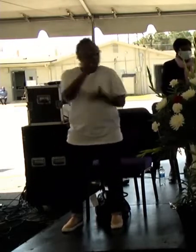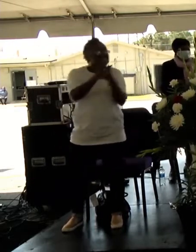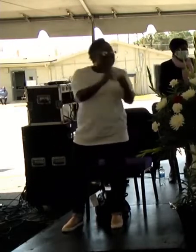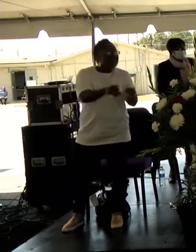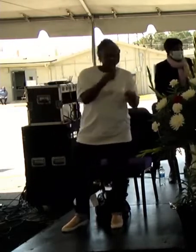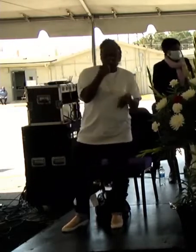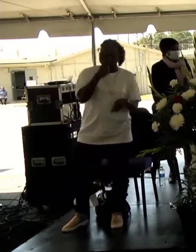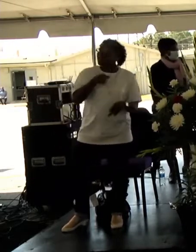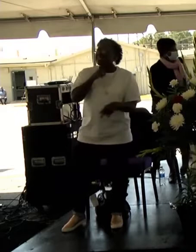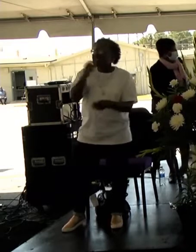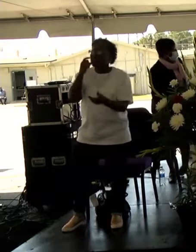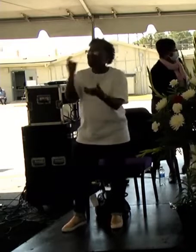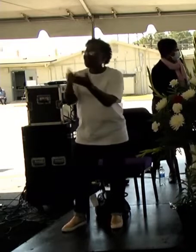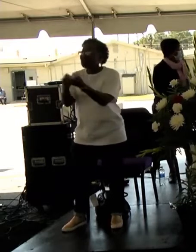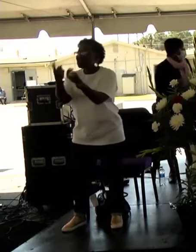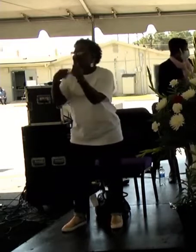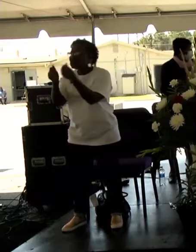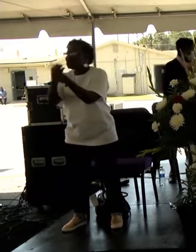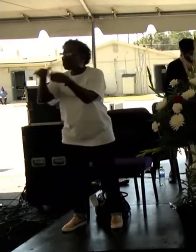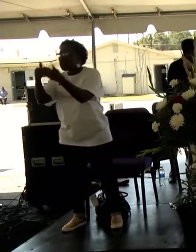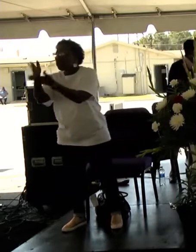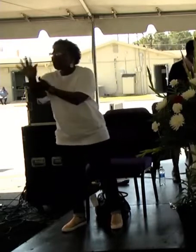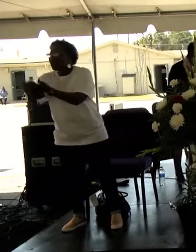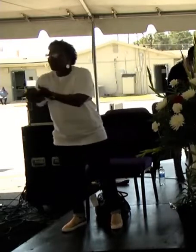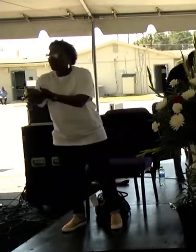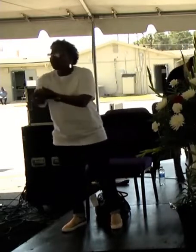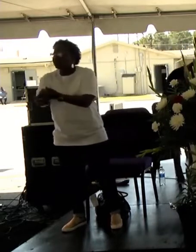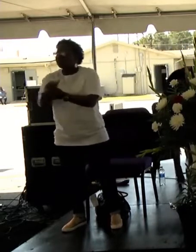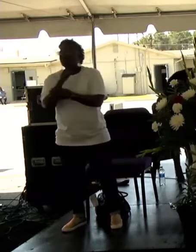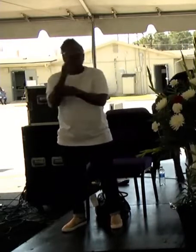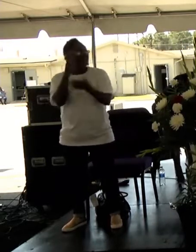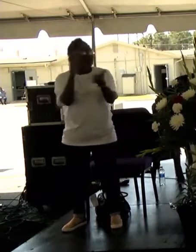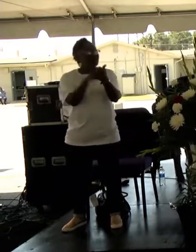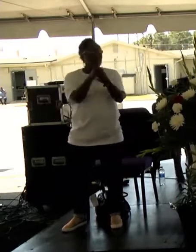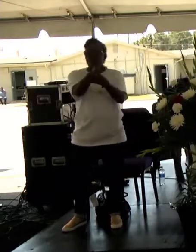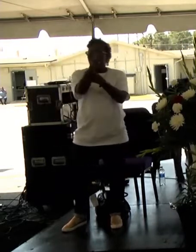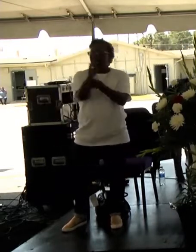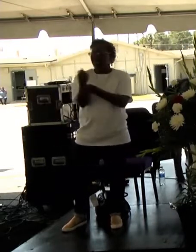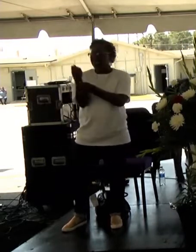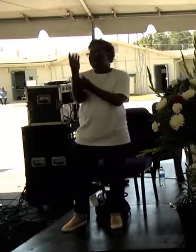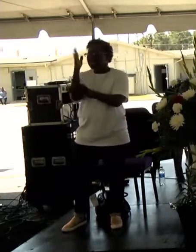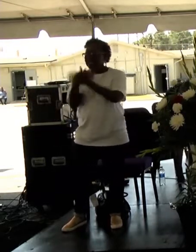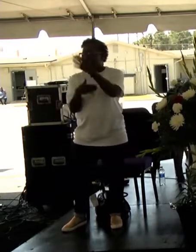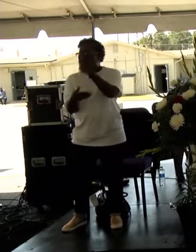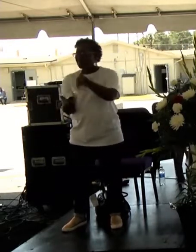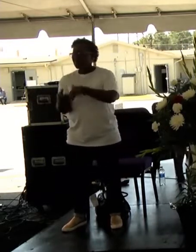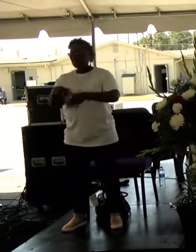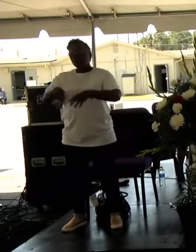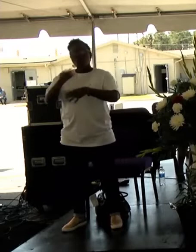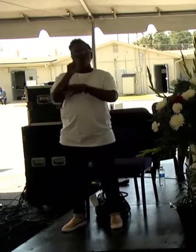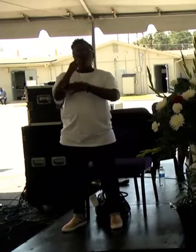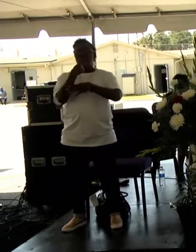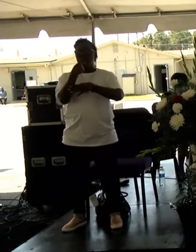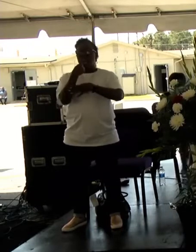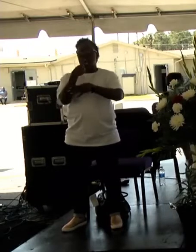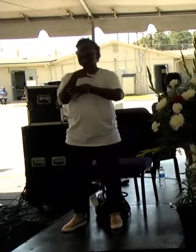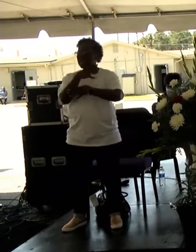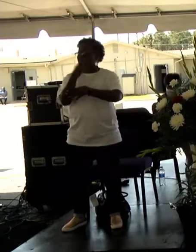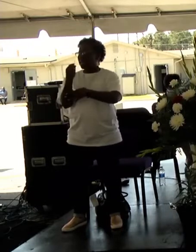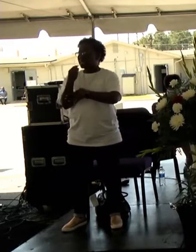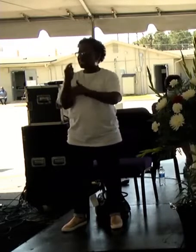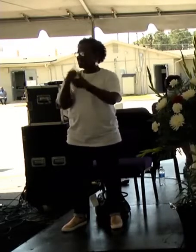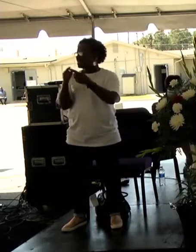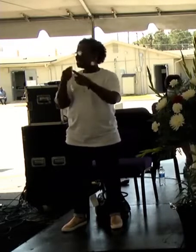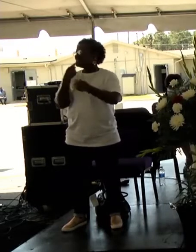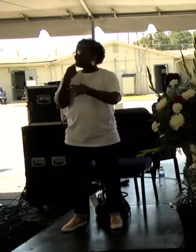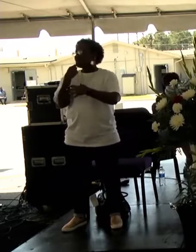Somebody say, I didn't realize it came with all of this. You must understand something. Paul says this, and